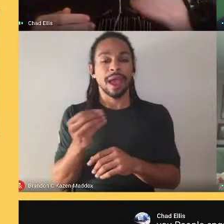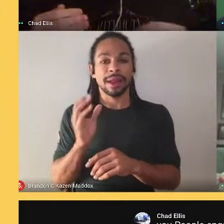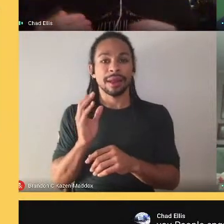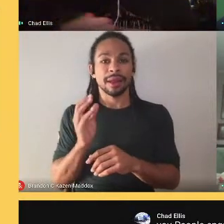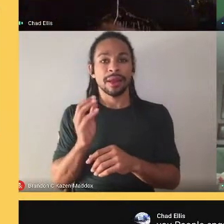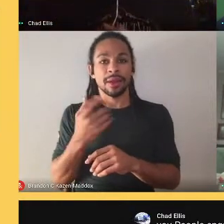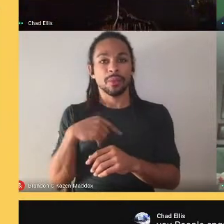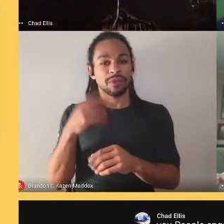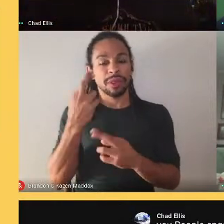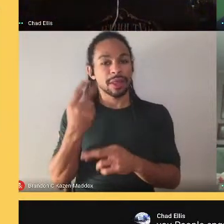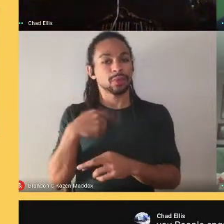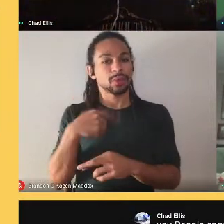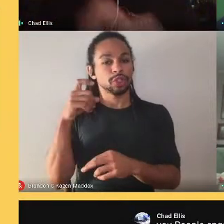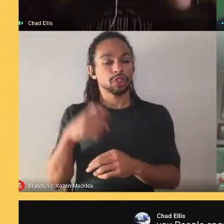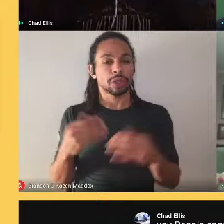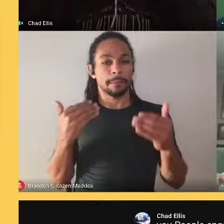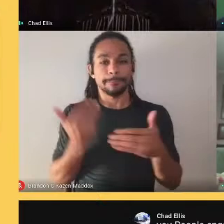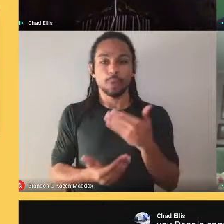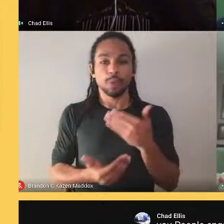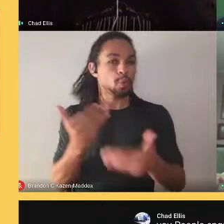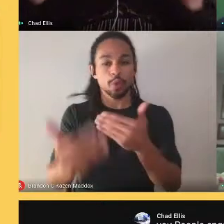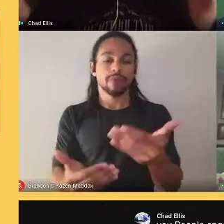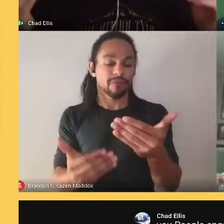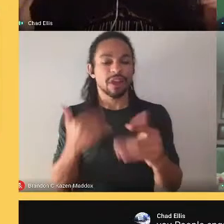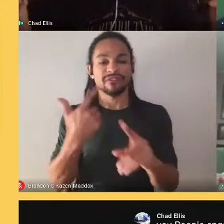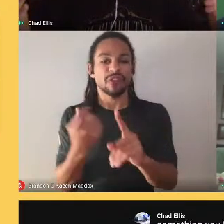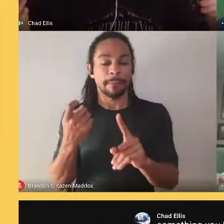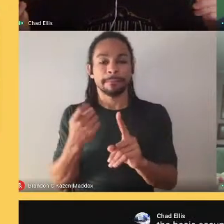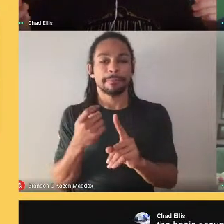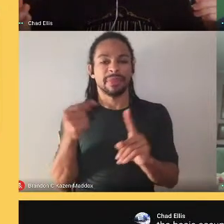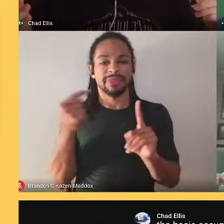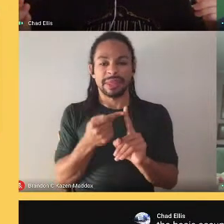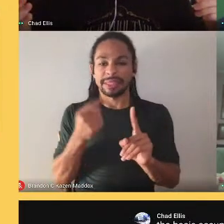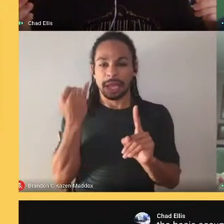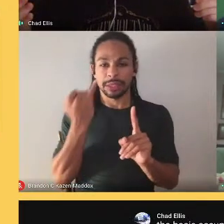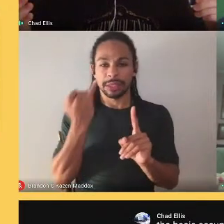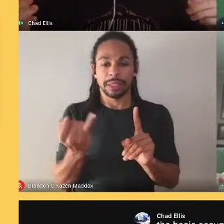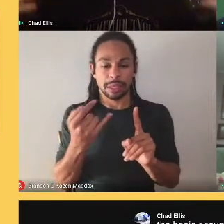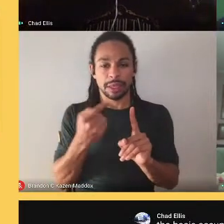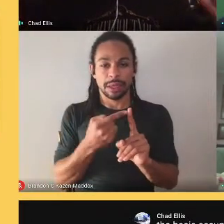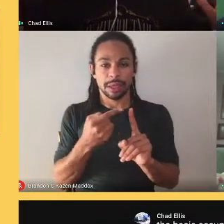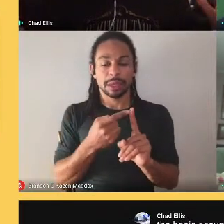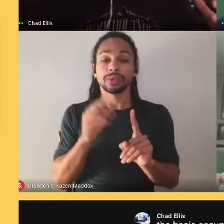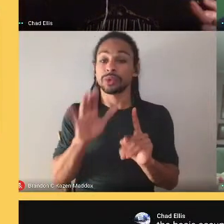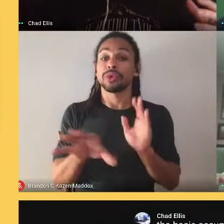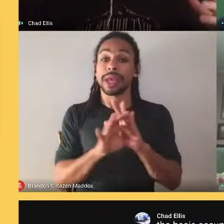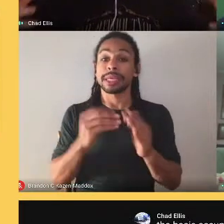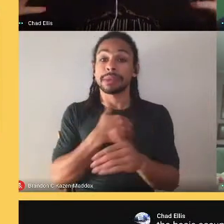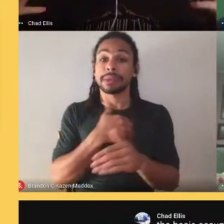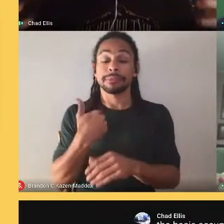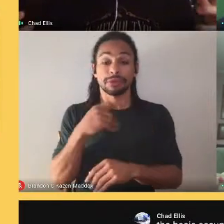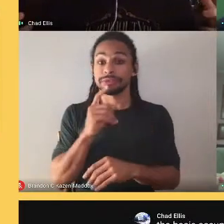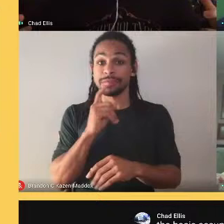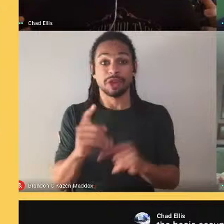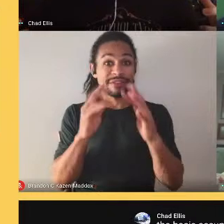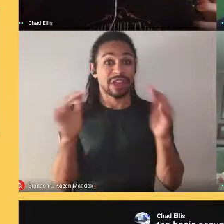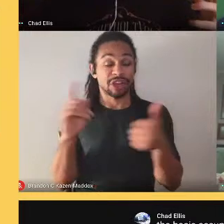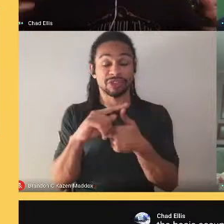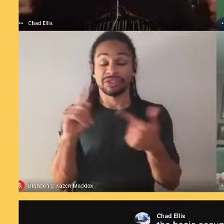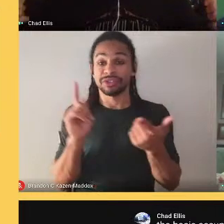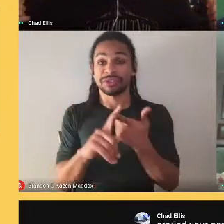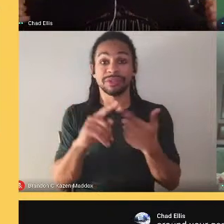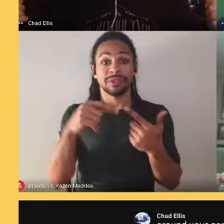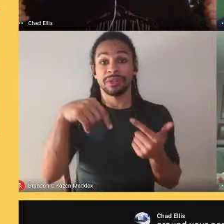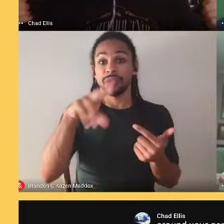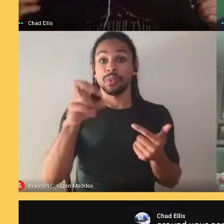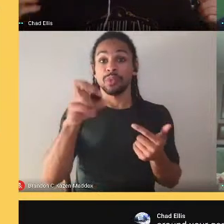this. And your cast members, especially for the upcoming stream, are very diverse. It's a very queer audience, which you wouldn't normally see